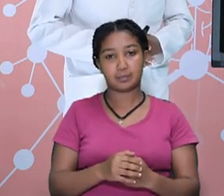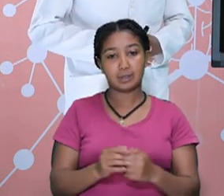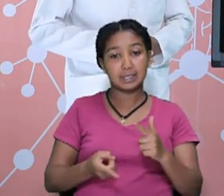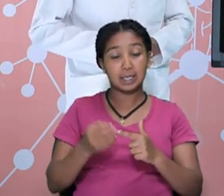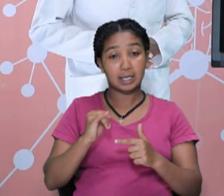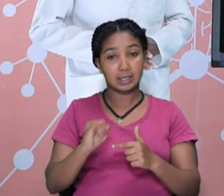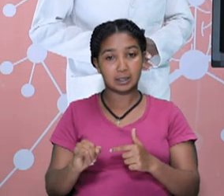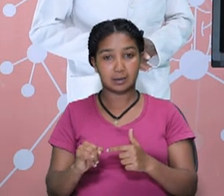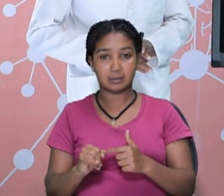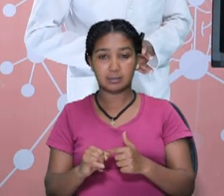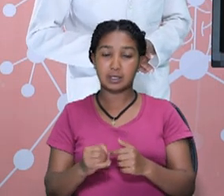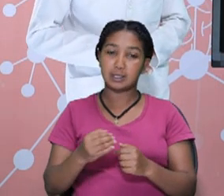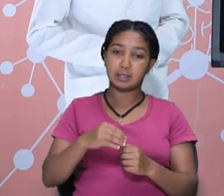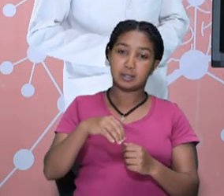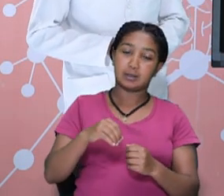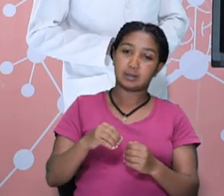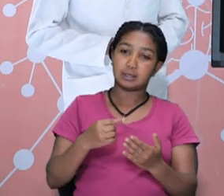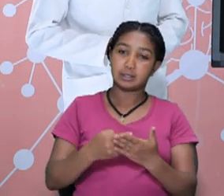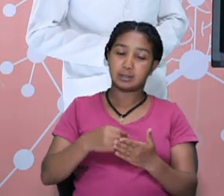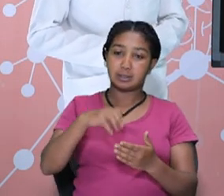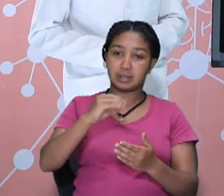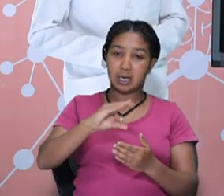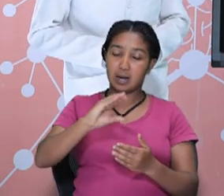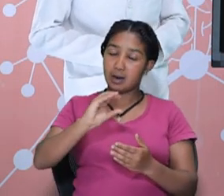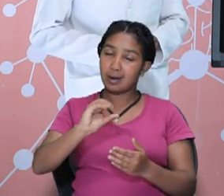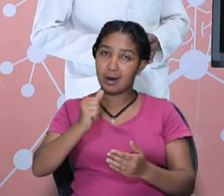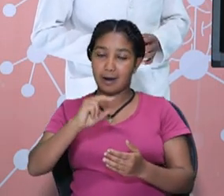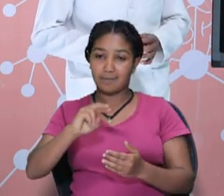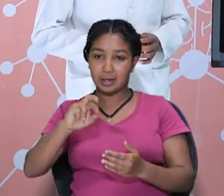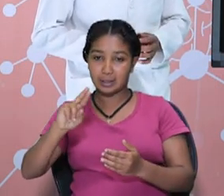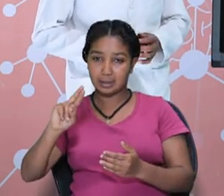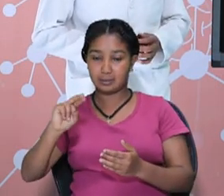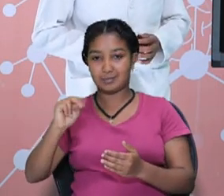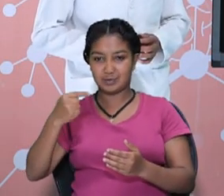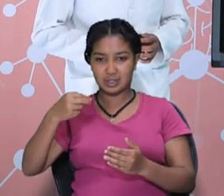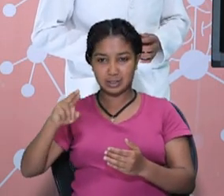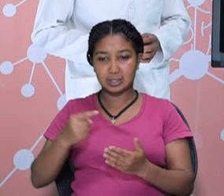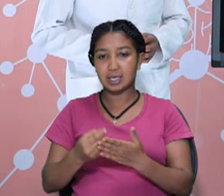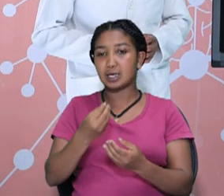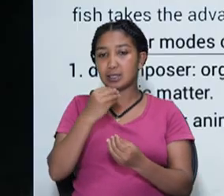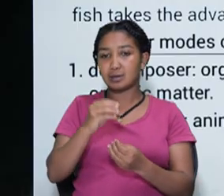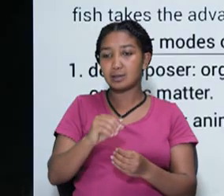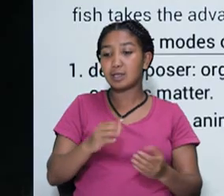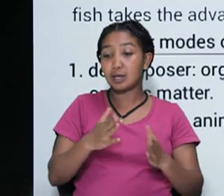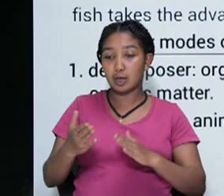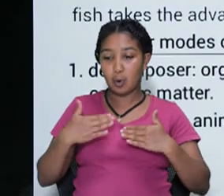The second is scavengers. Scavengers, animals feed on the dead body of other